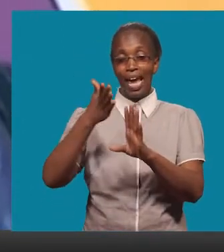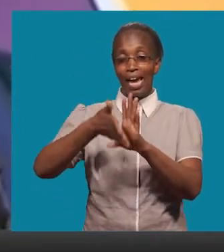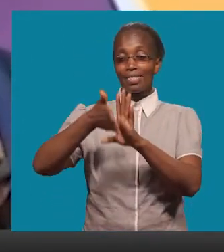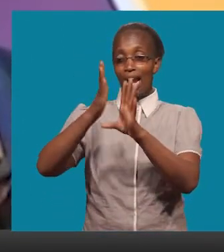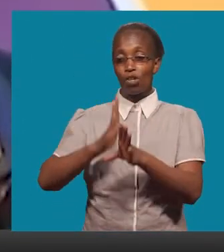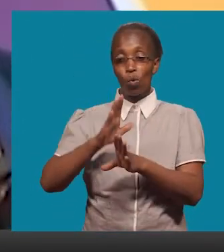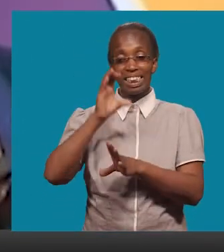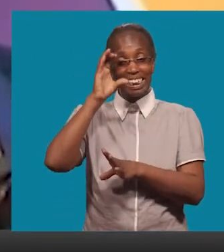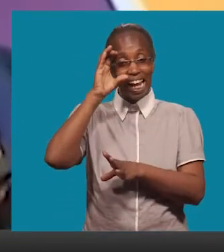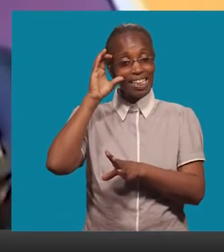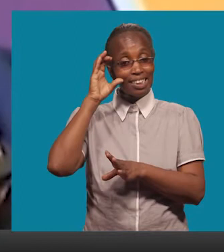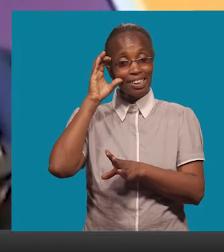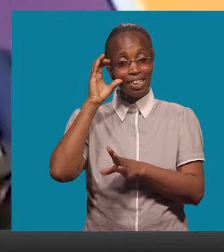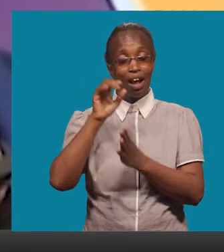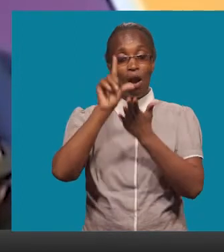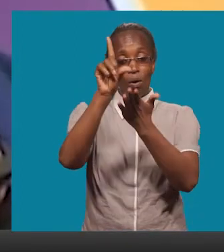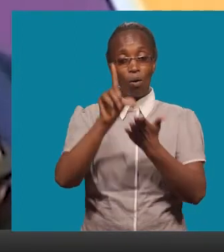Chinese debt.